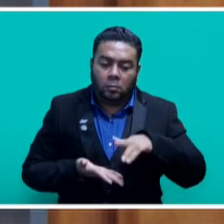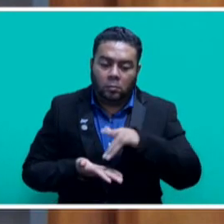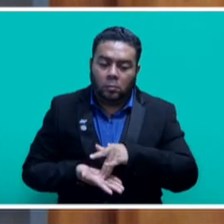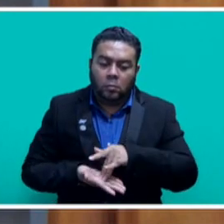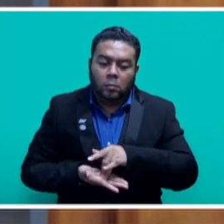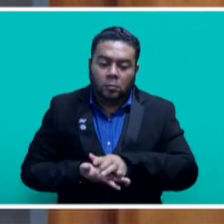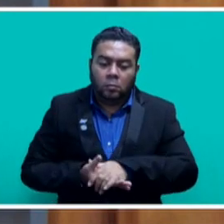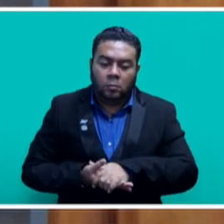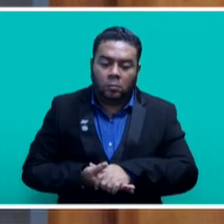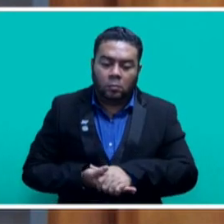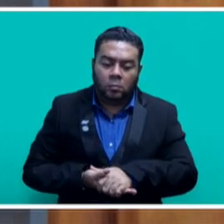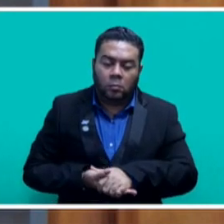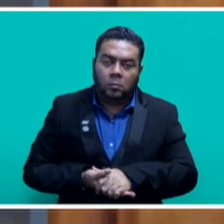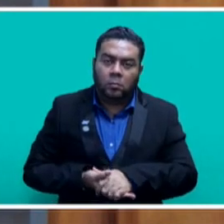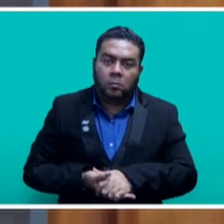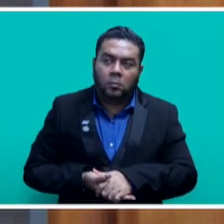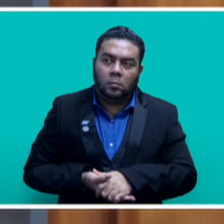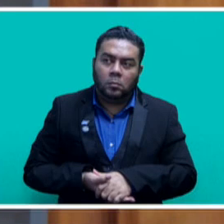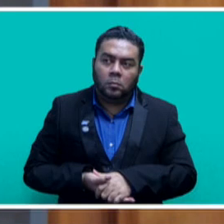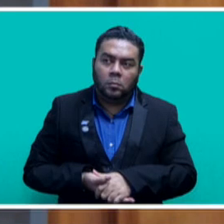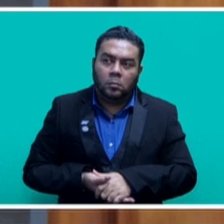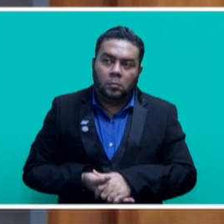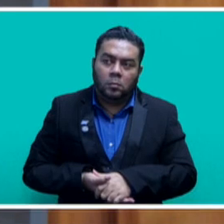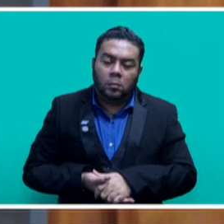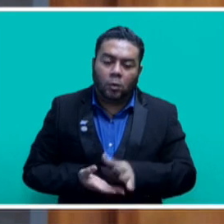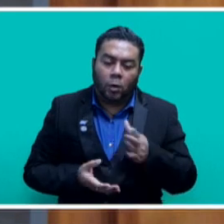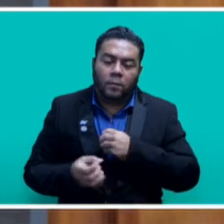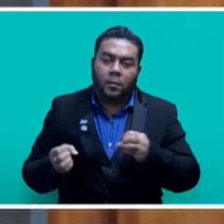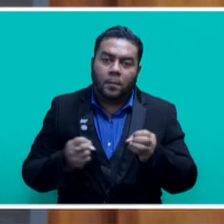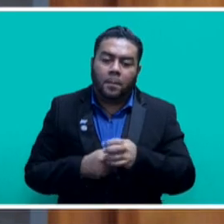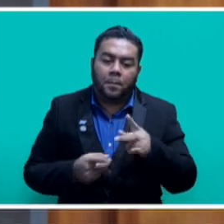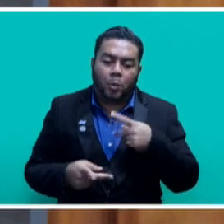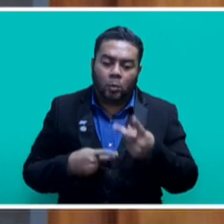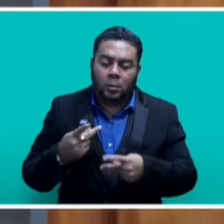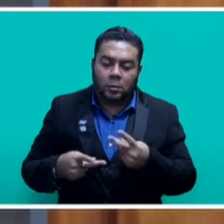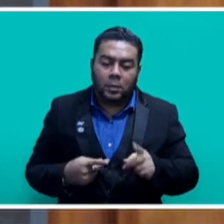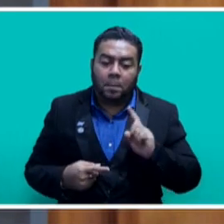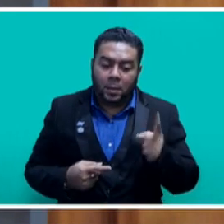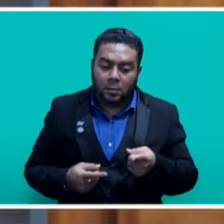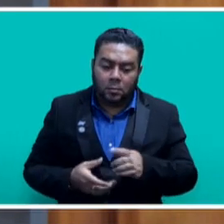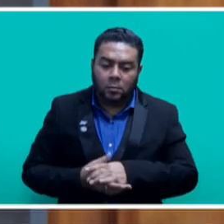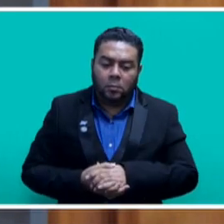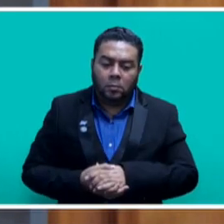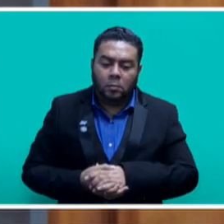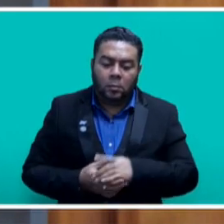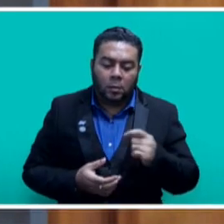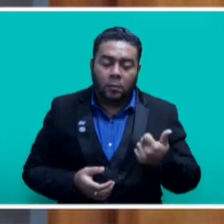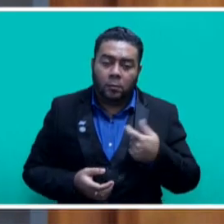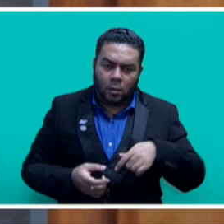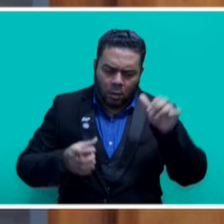decision-making when necessary in the long time of the current process. However, after a